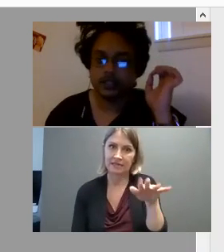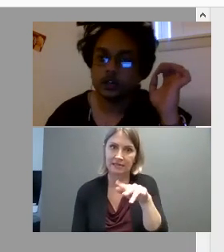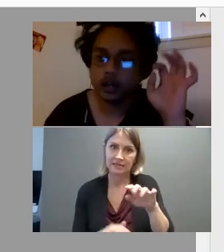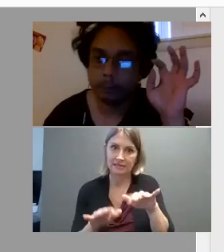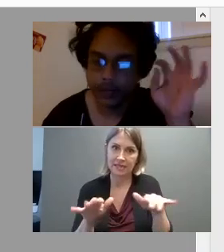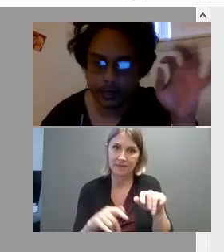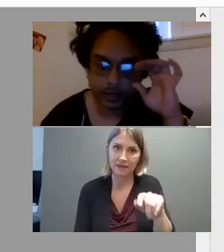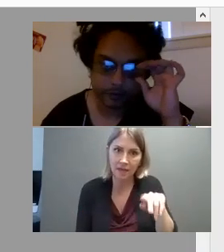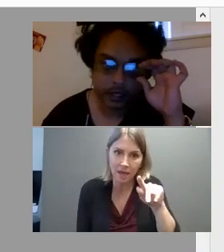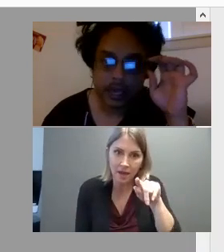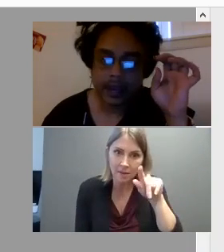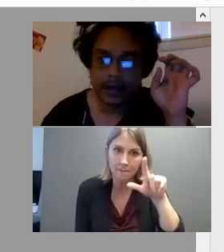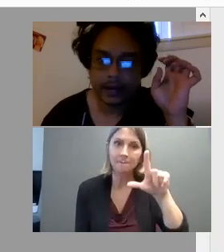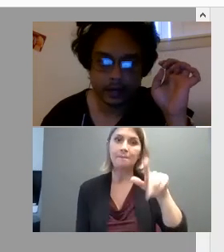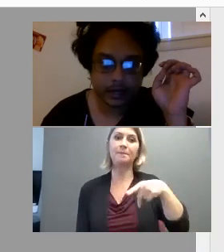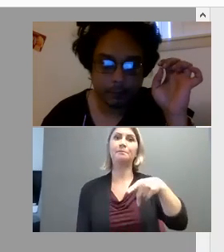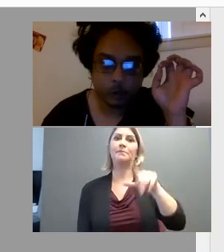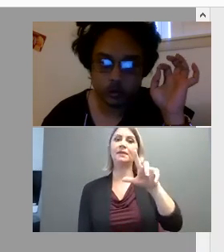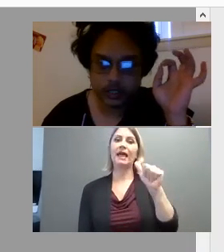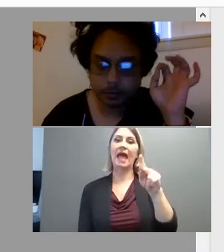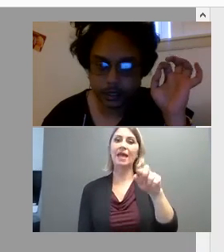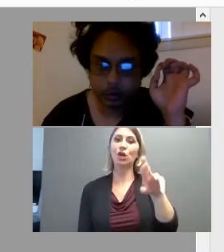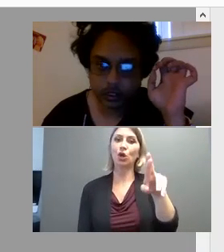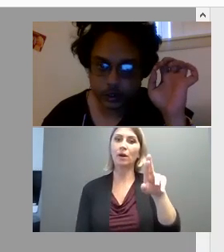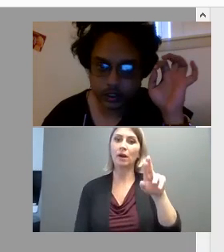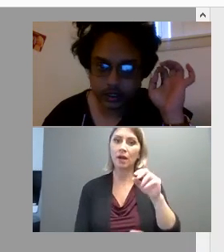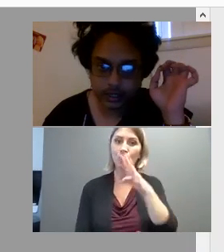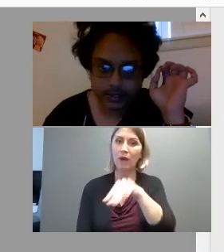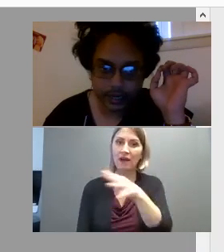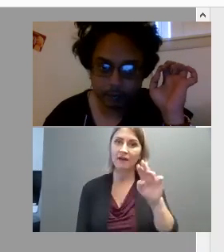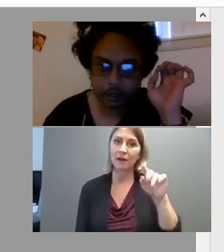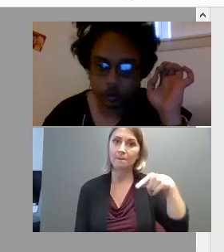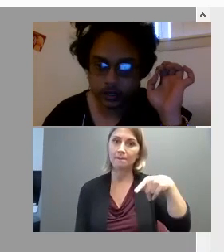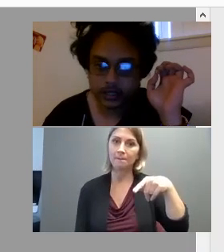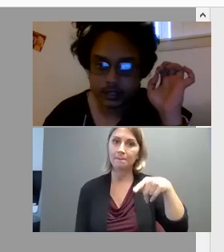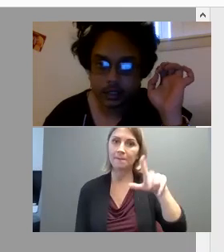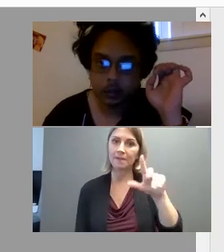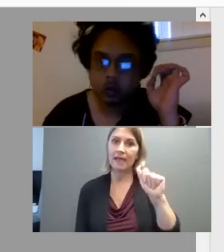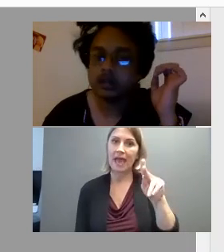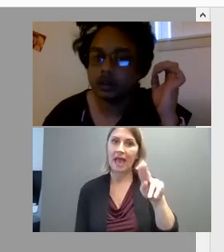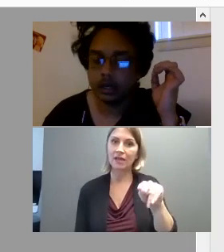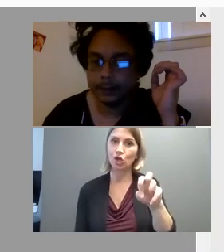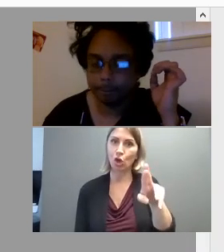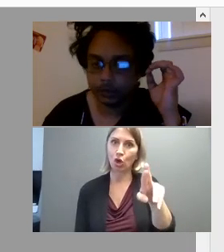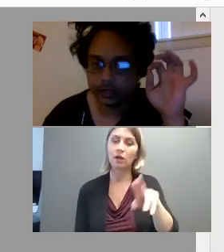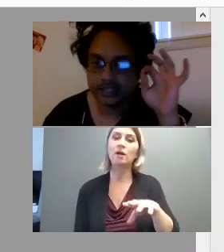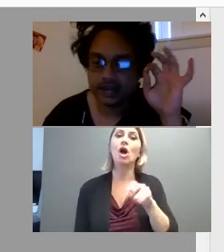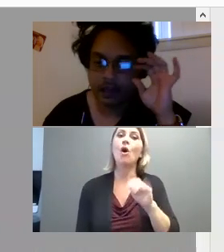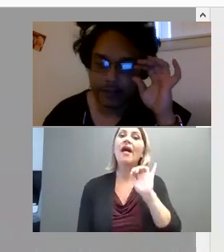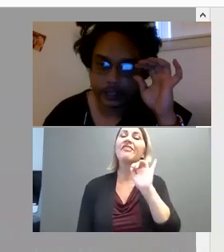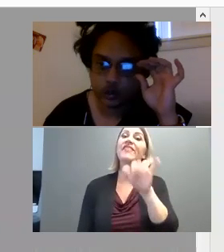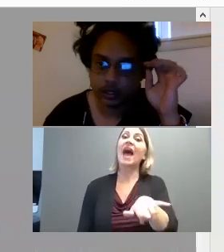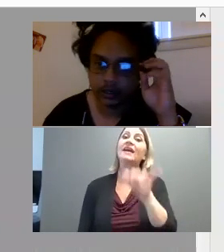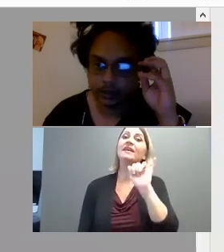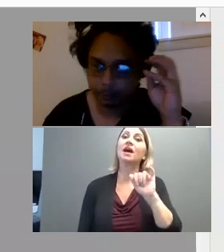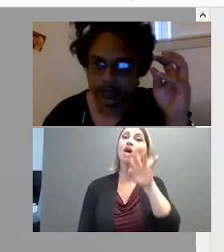Right, so this is called a planar graph, and I'll come to this particular situation in a second, but notice what this